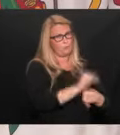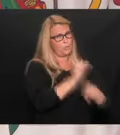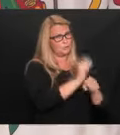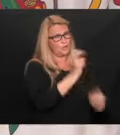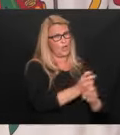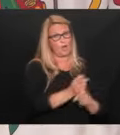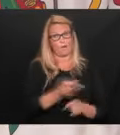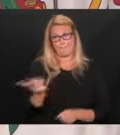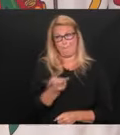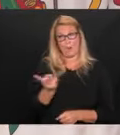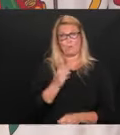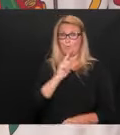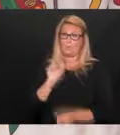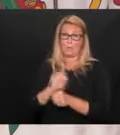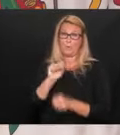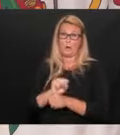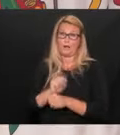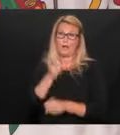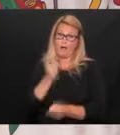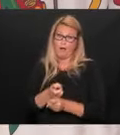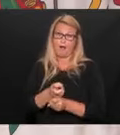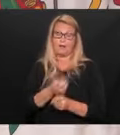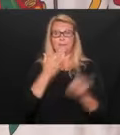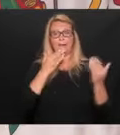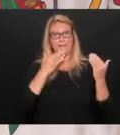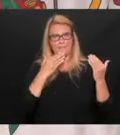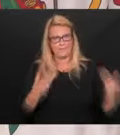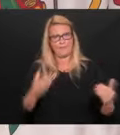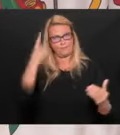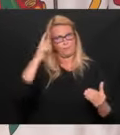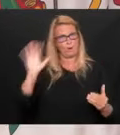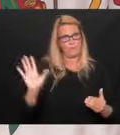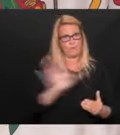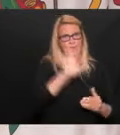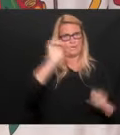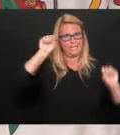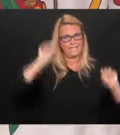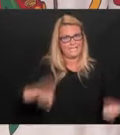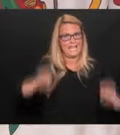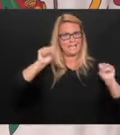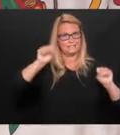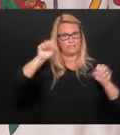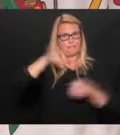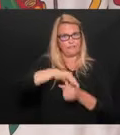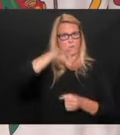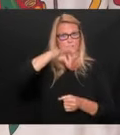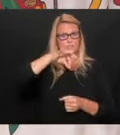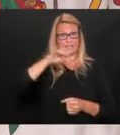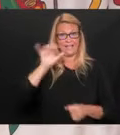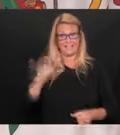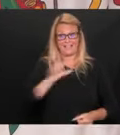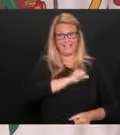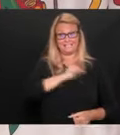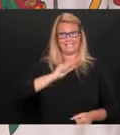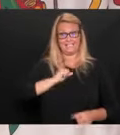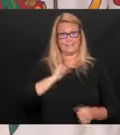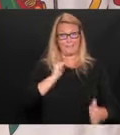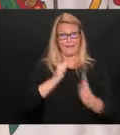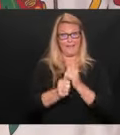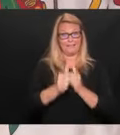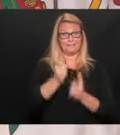has also, but I thank them for their yes votes, and if the Senate version passes, West Virginia